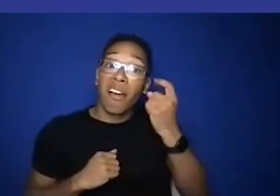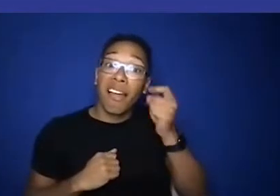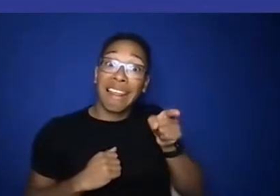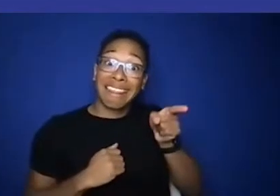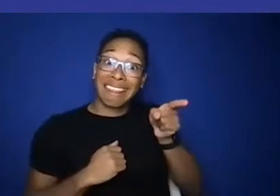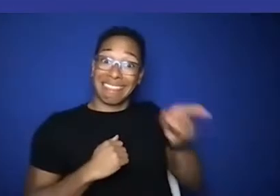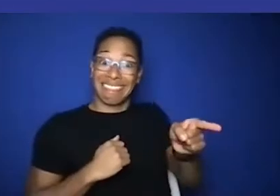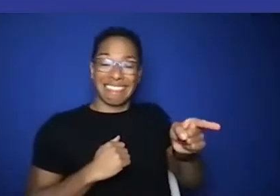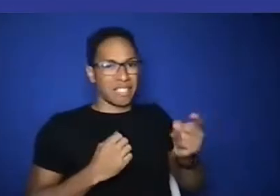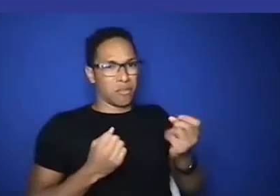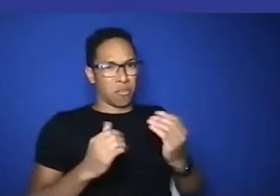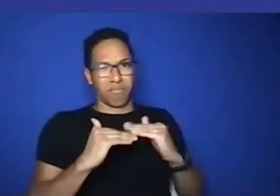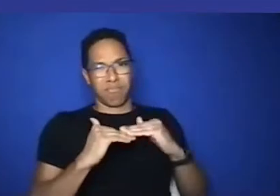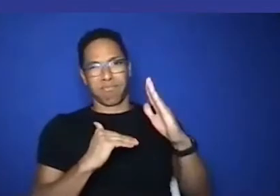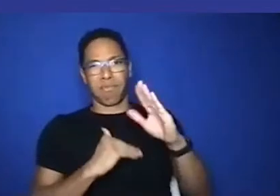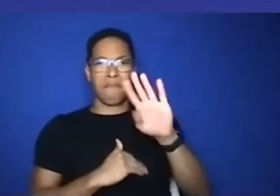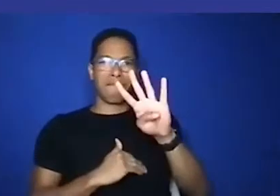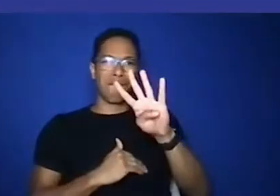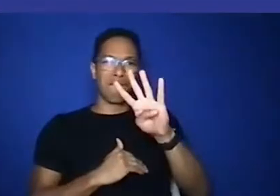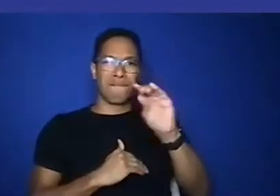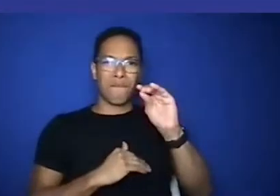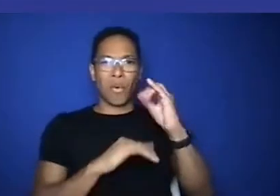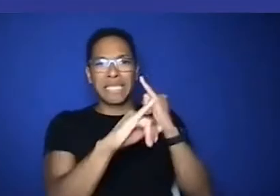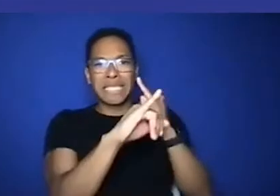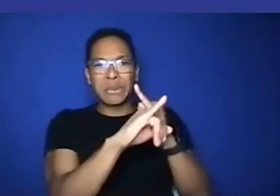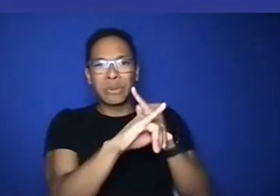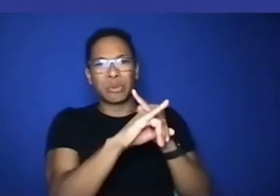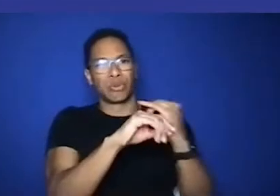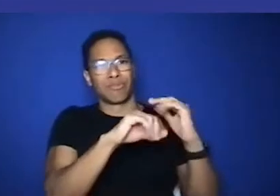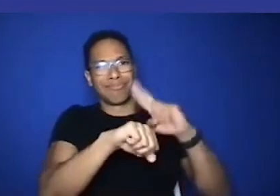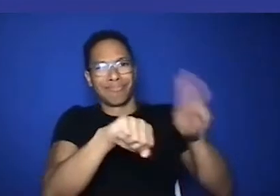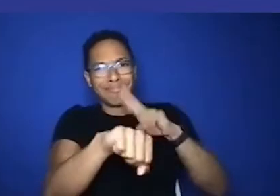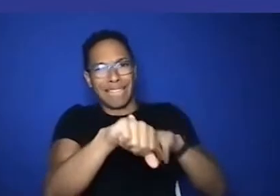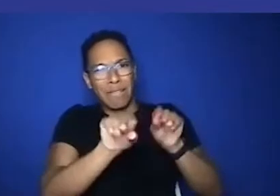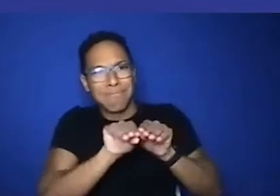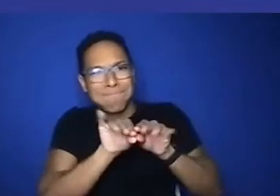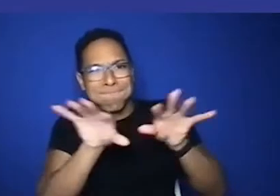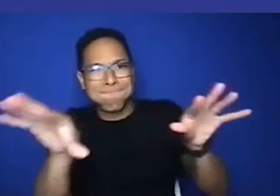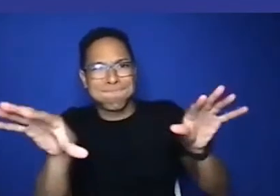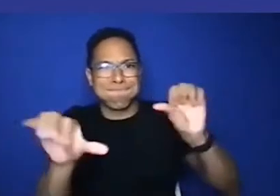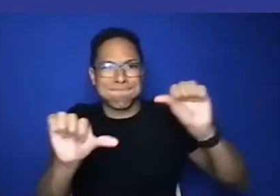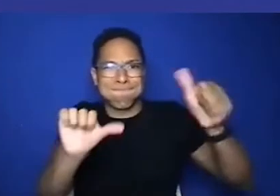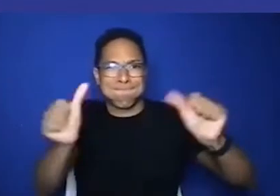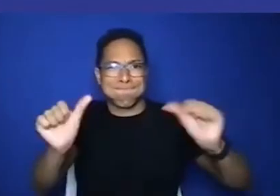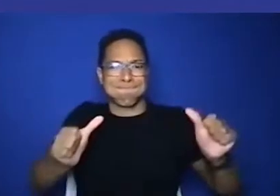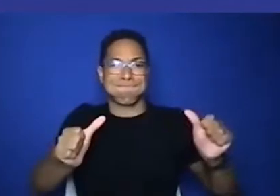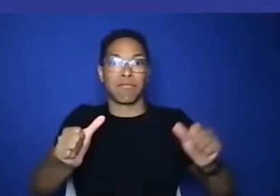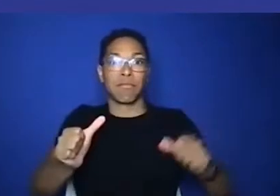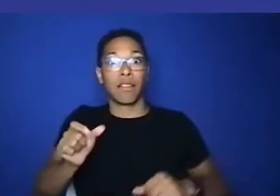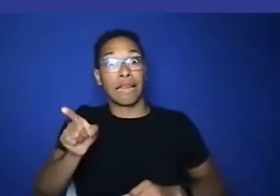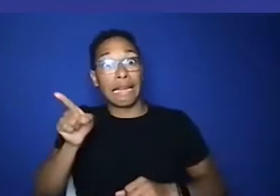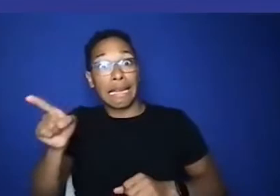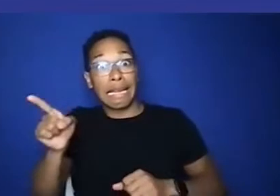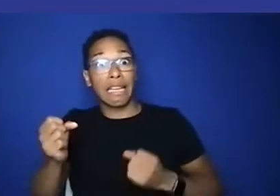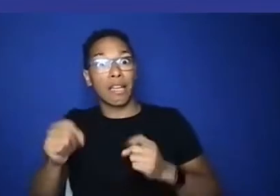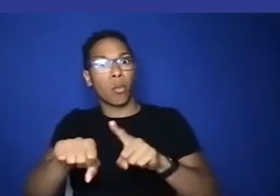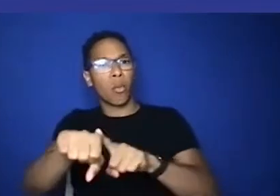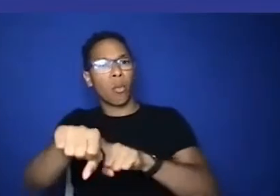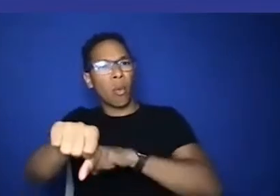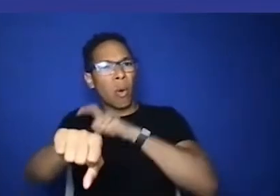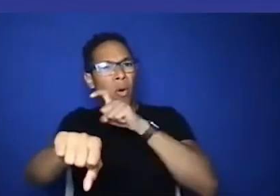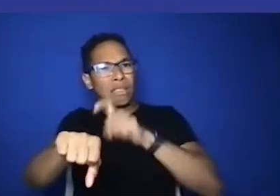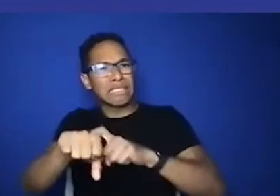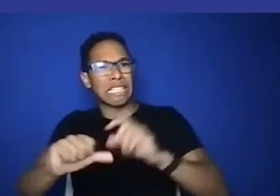40 institutions nationally. And he has spent a lot of his time trying to find those collections within